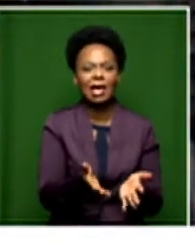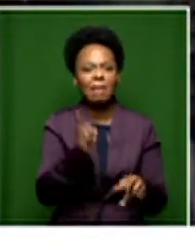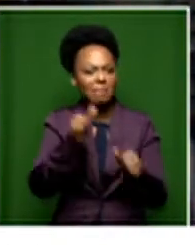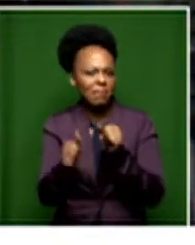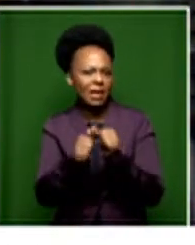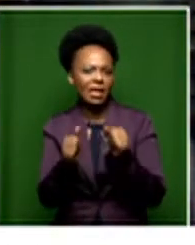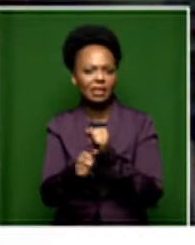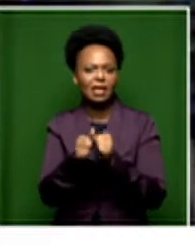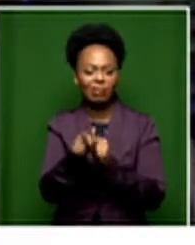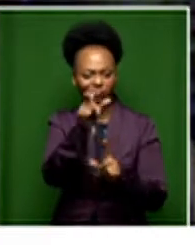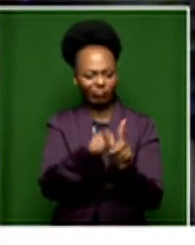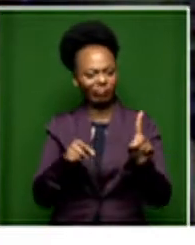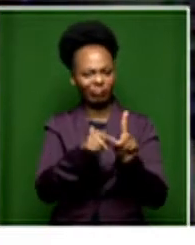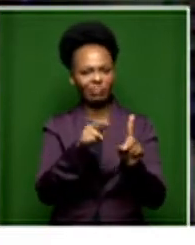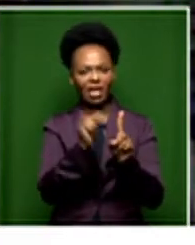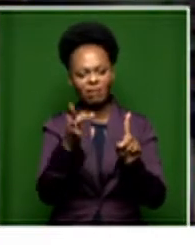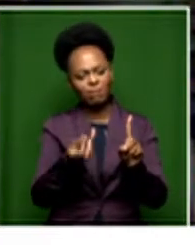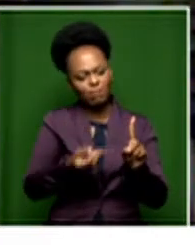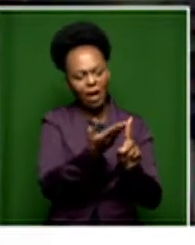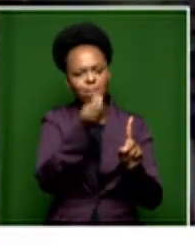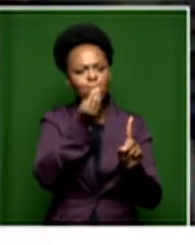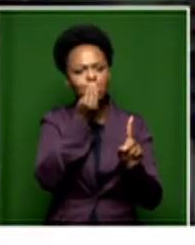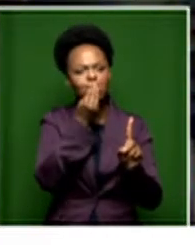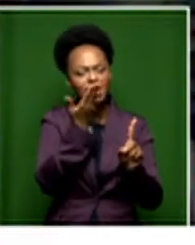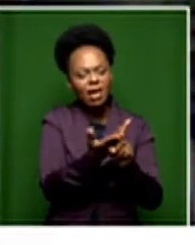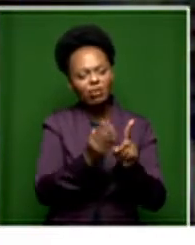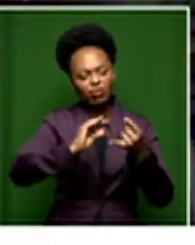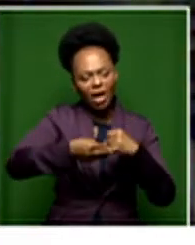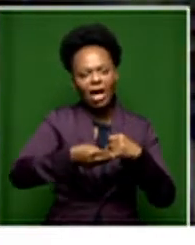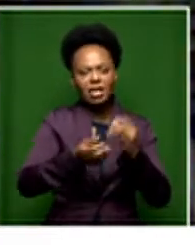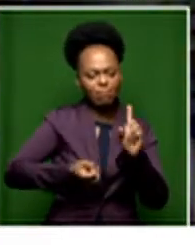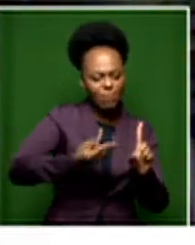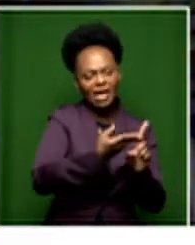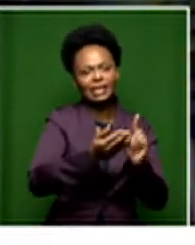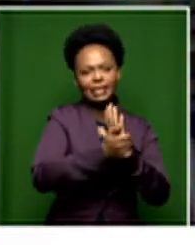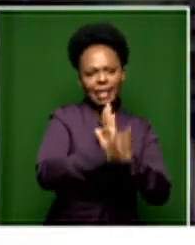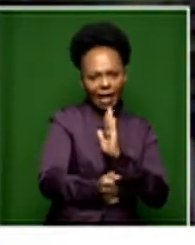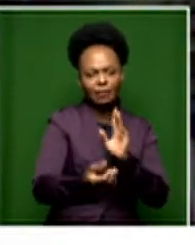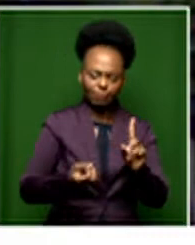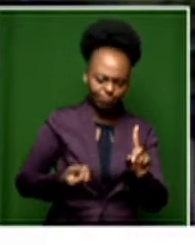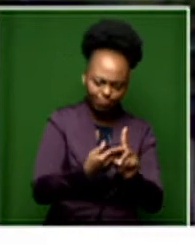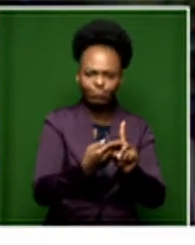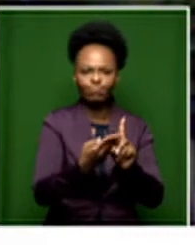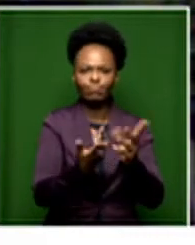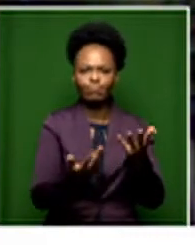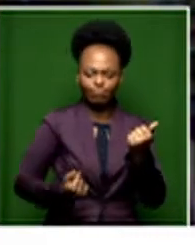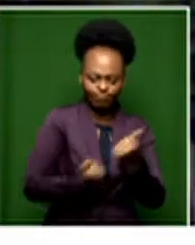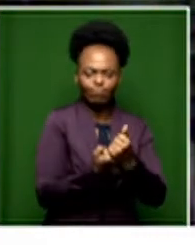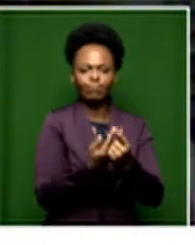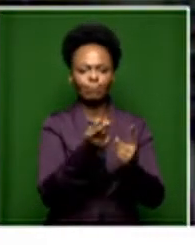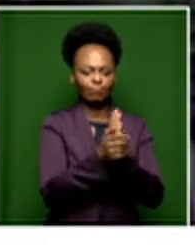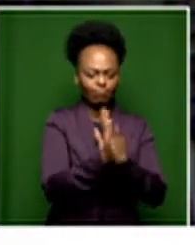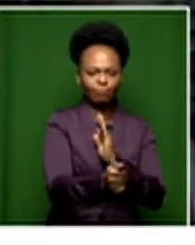they are self-sustainable. How do you do this? We literally do this by transferring the skills to make sure that you are not so